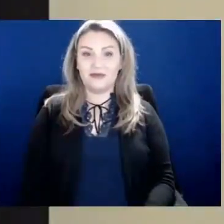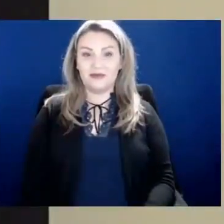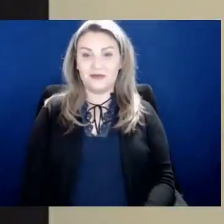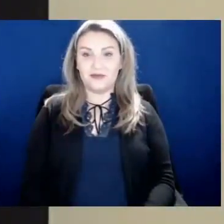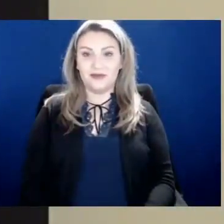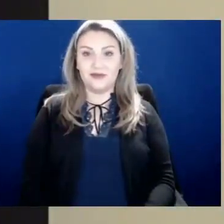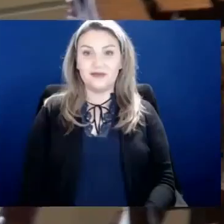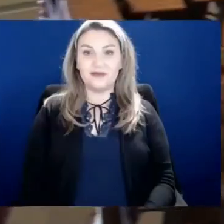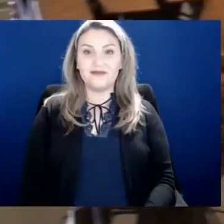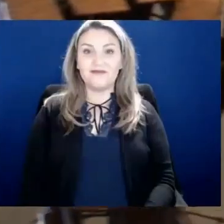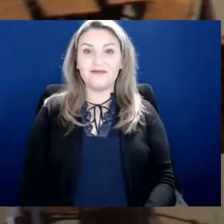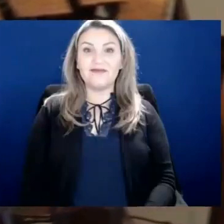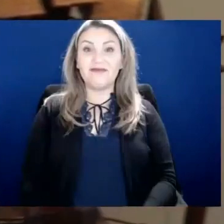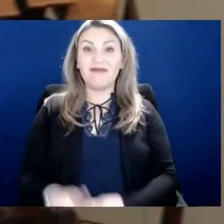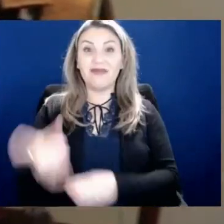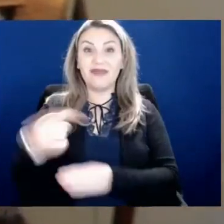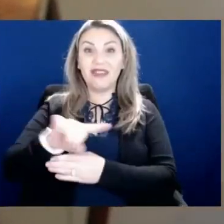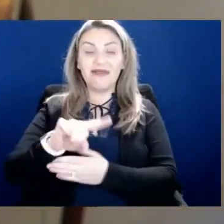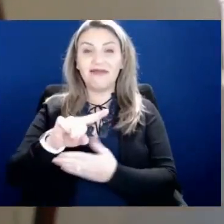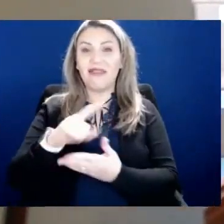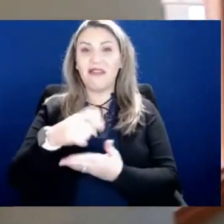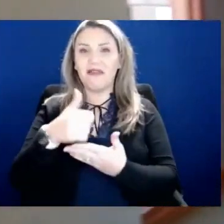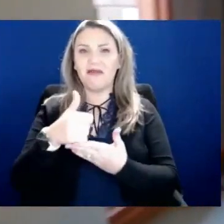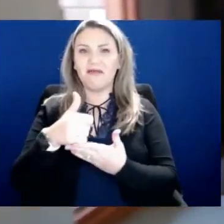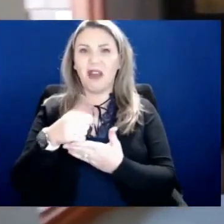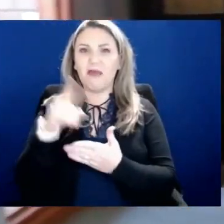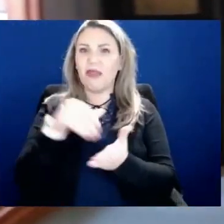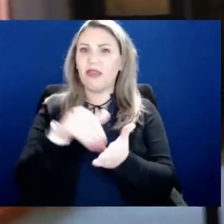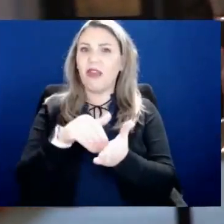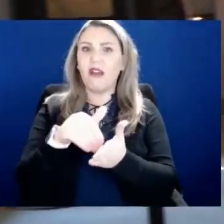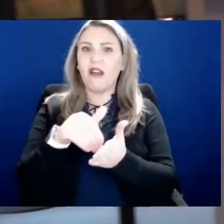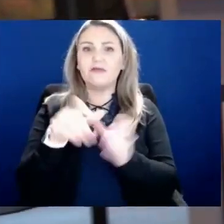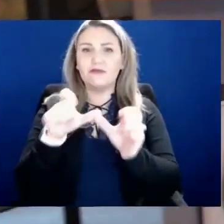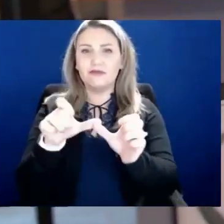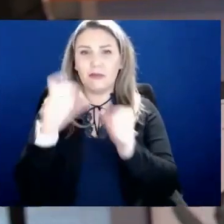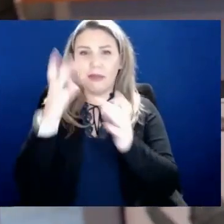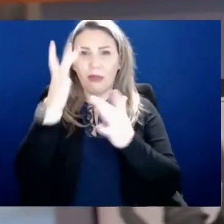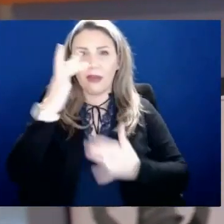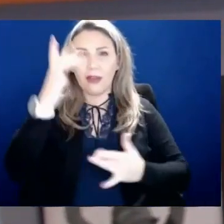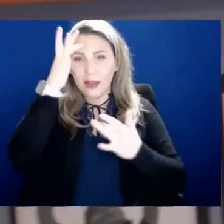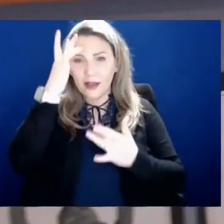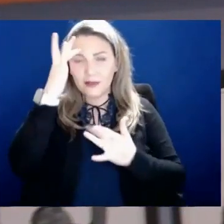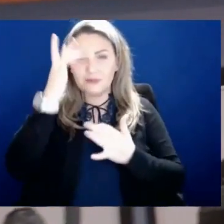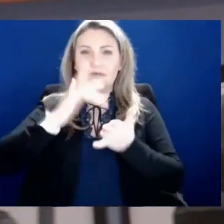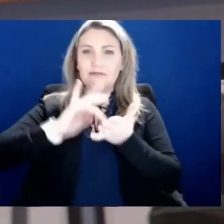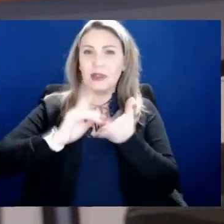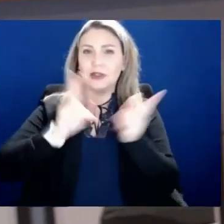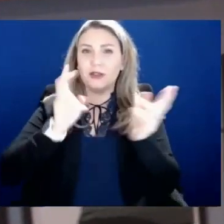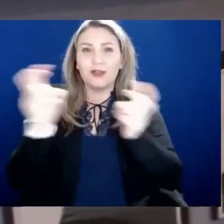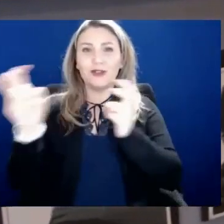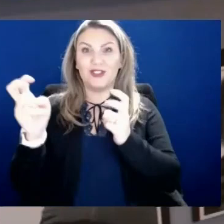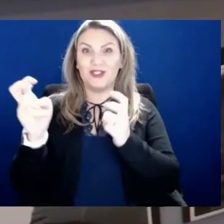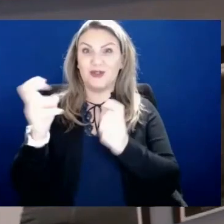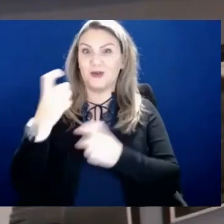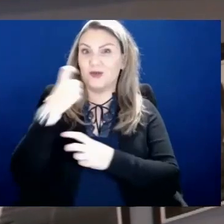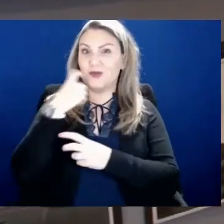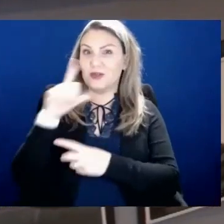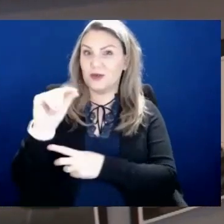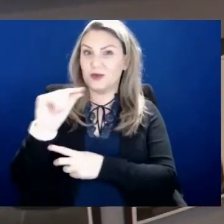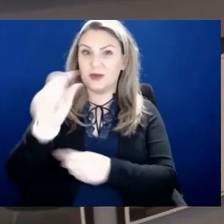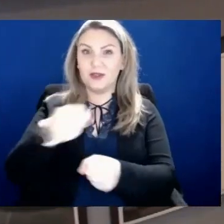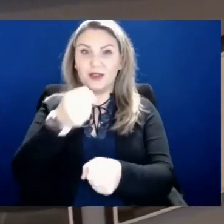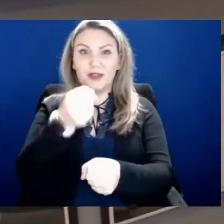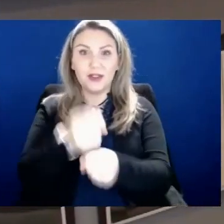They've helped thousands with chronic illness and serious medical conditions for the past 2 decades. Now, Turning Point is helping those with long-haul